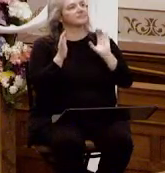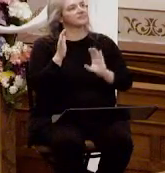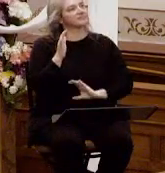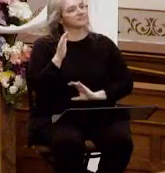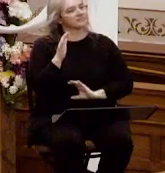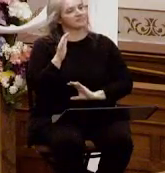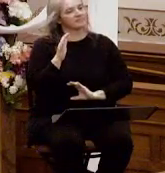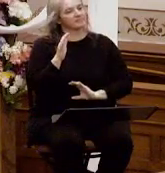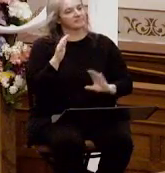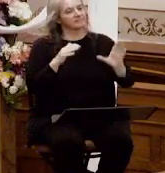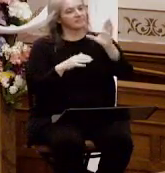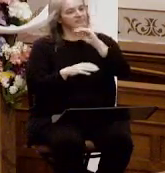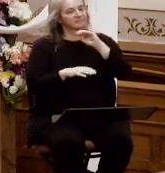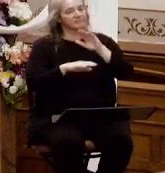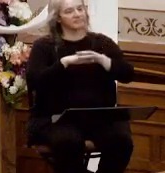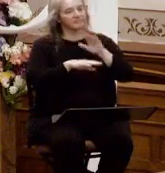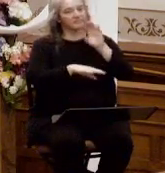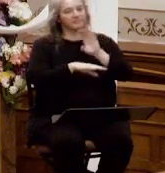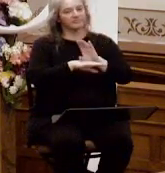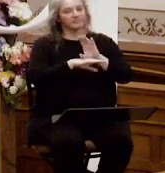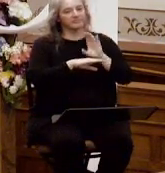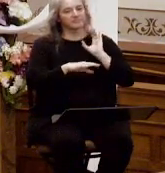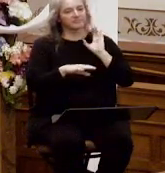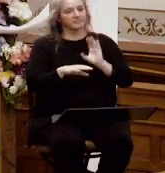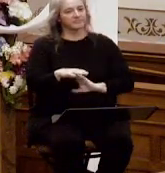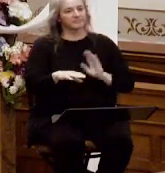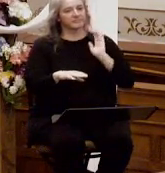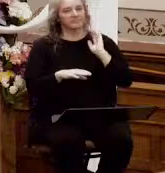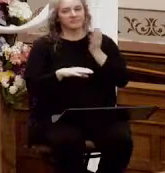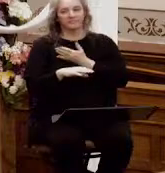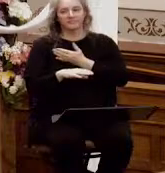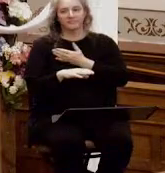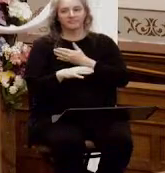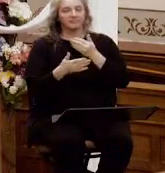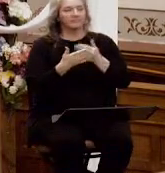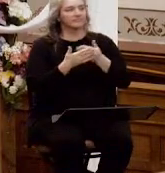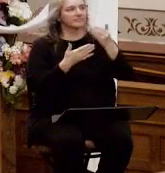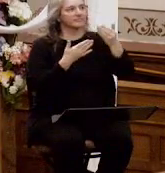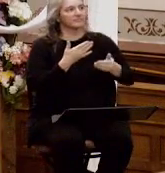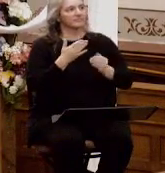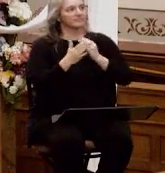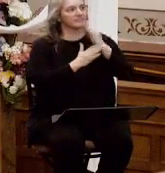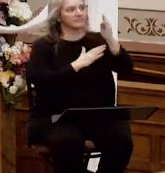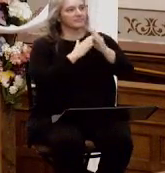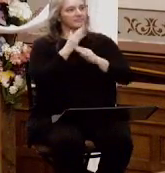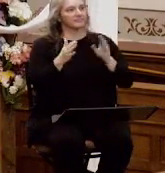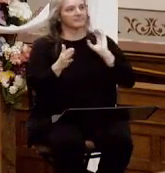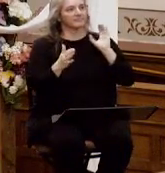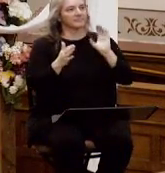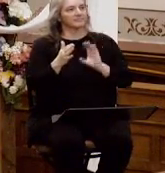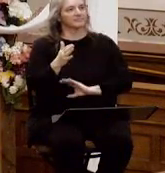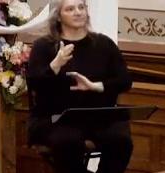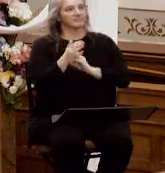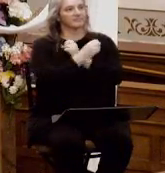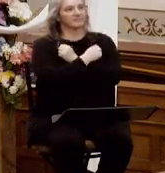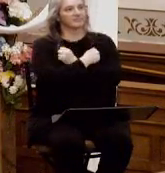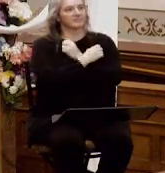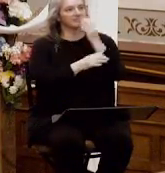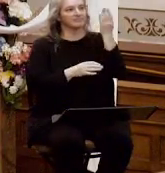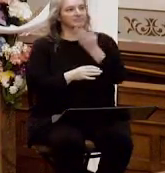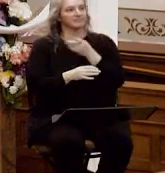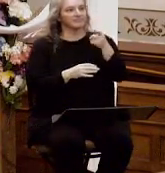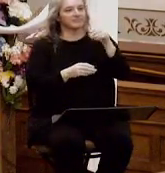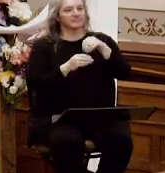the United Church of Christ Congregational, we extend a hand of Christian love welcoming you into